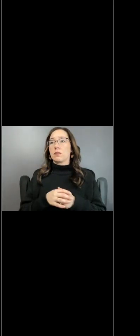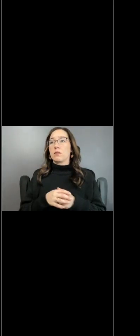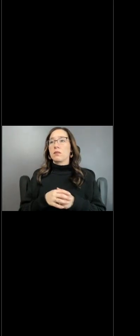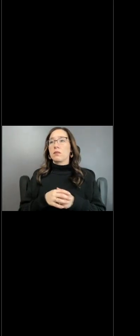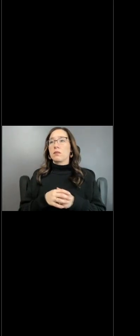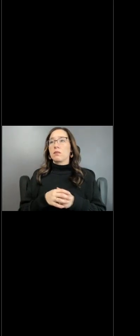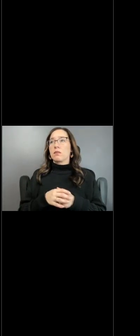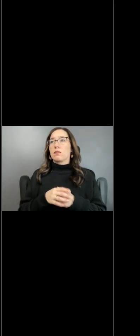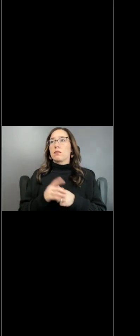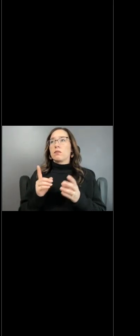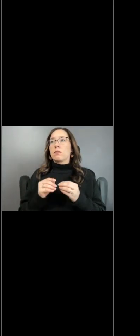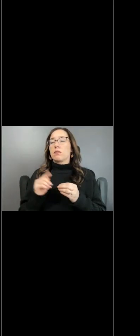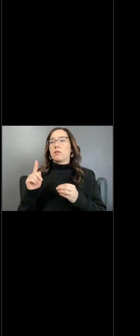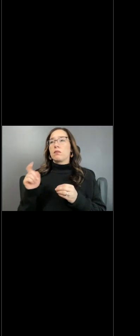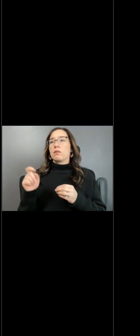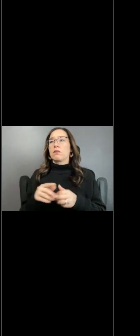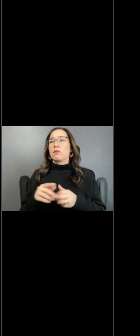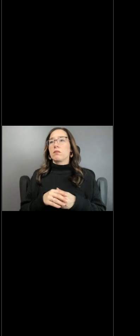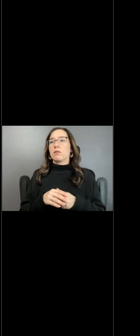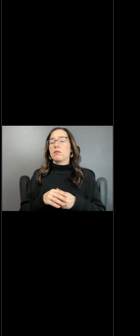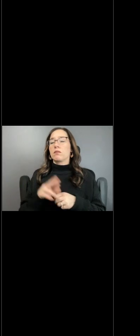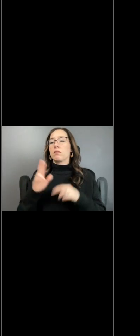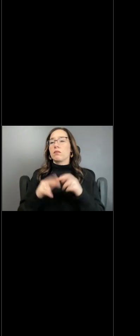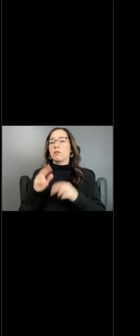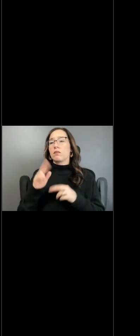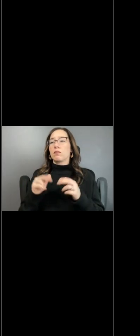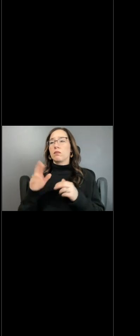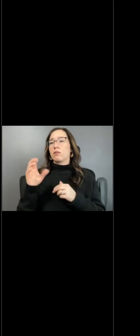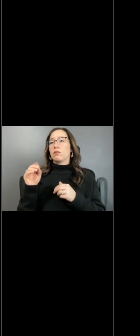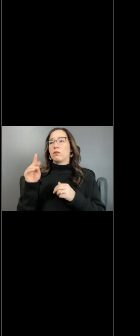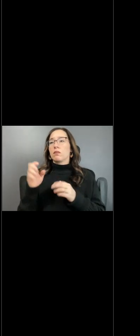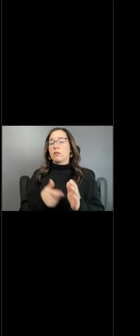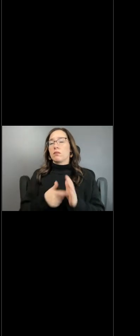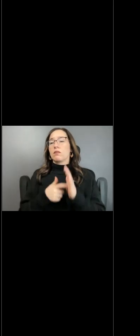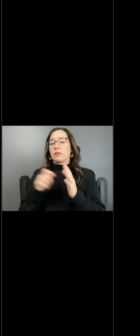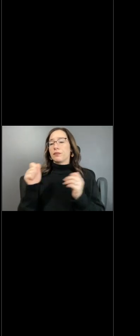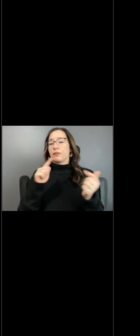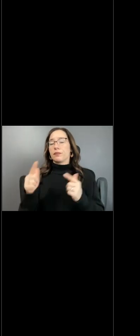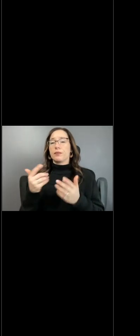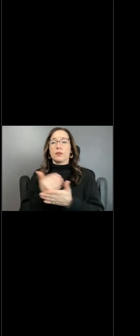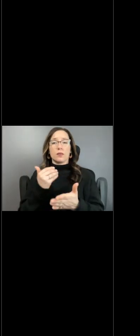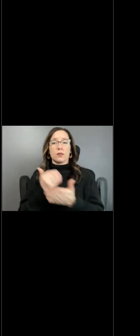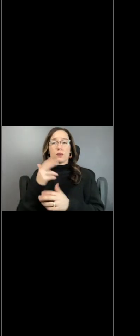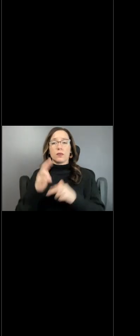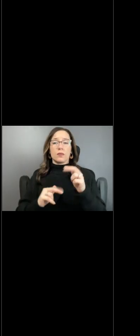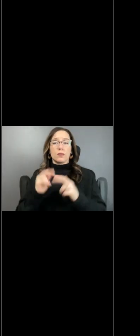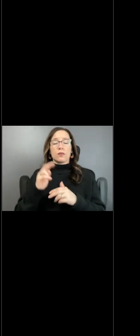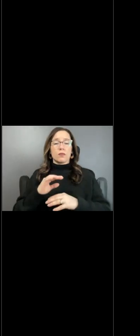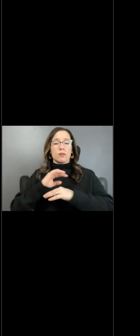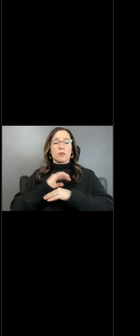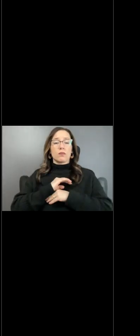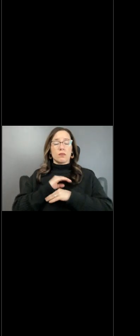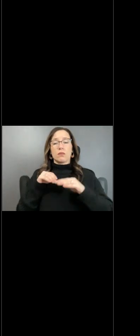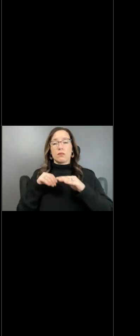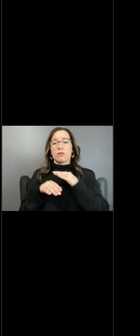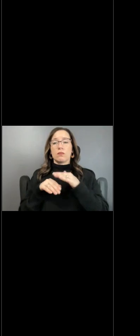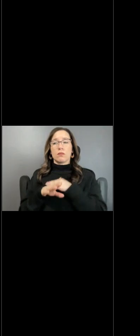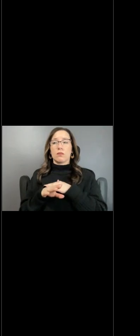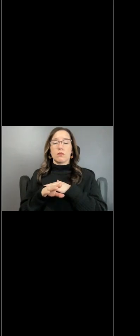another question. Building code requires that all new construction meets